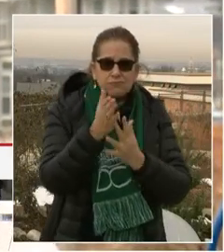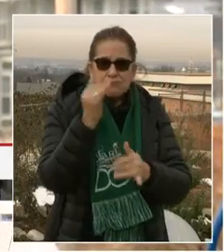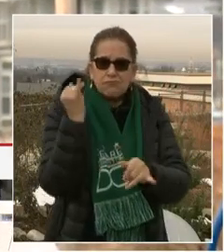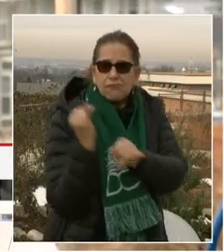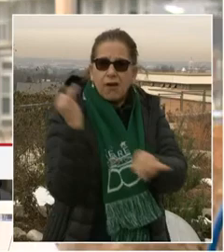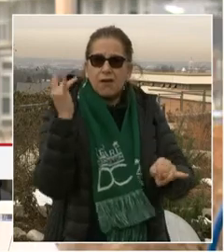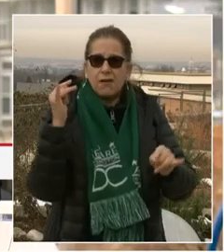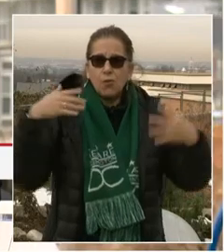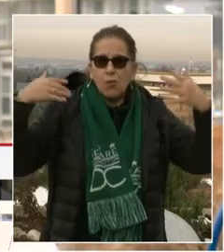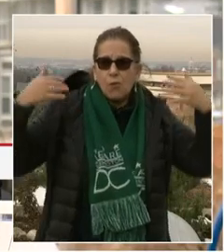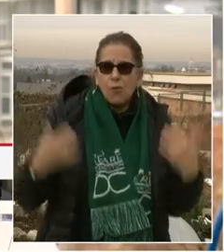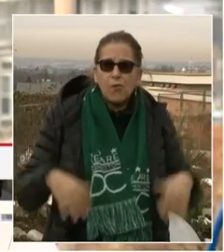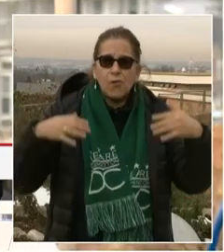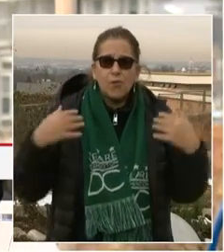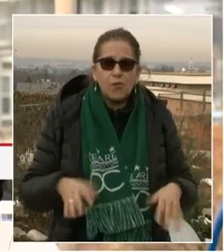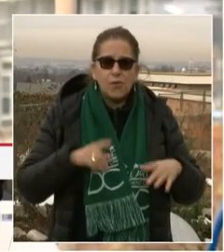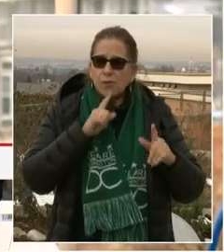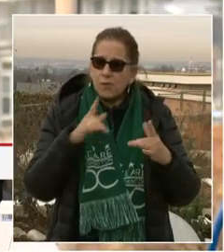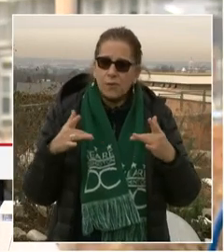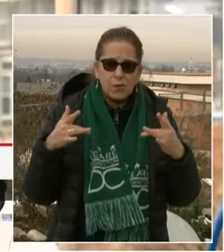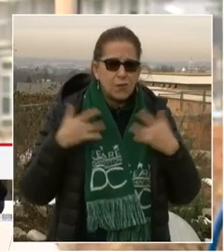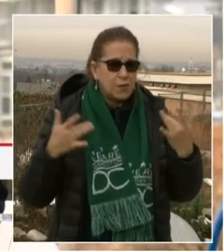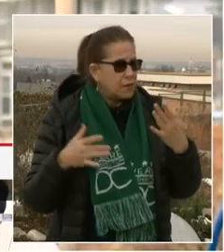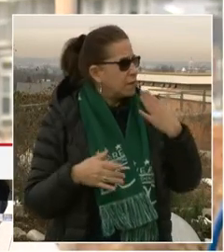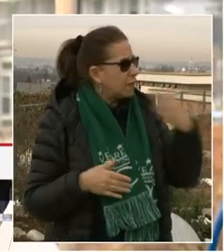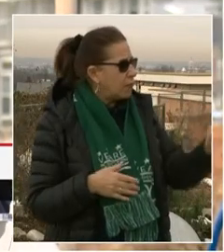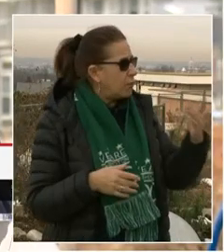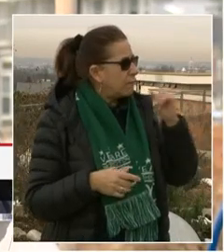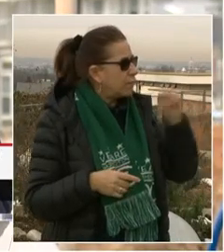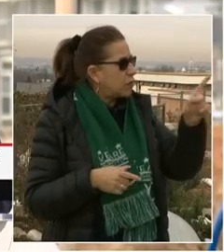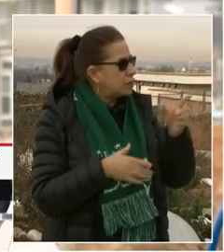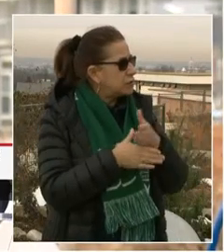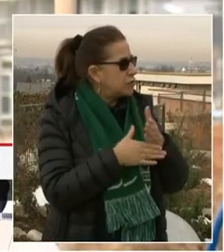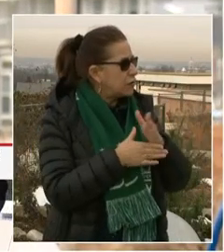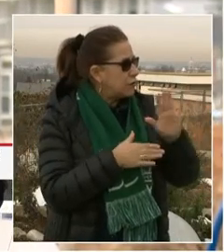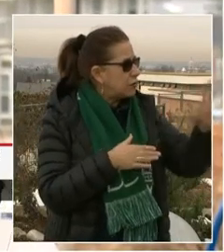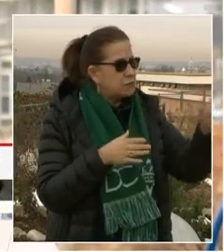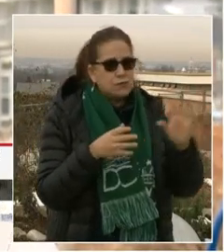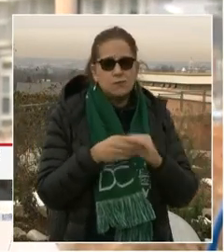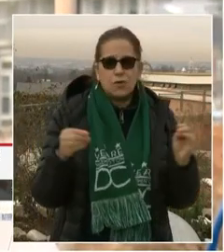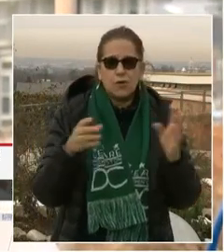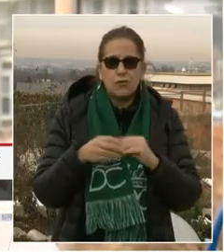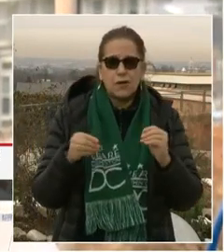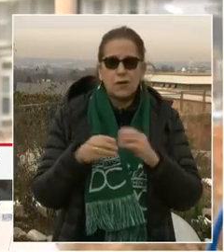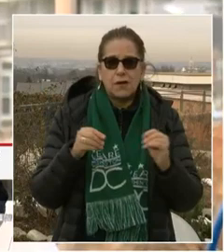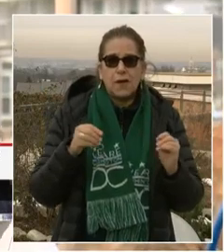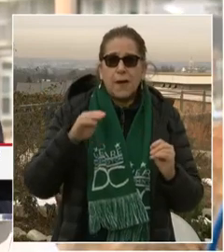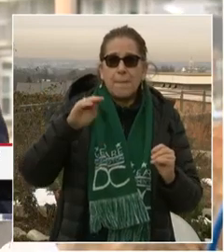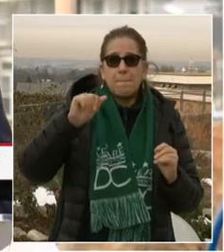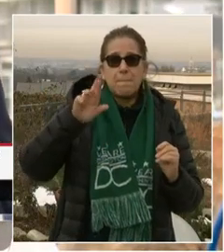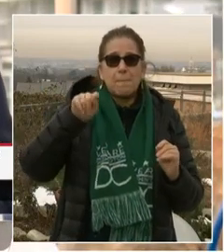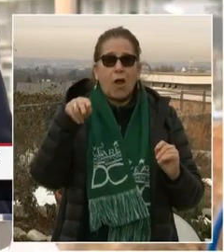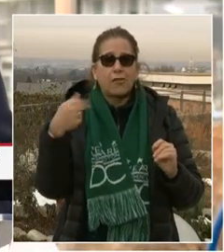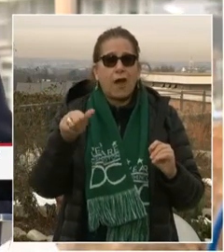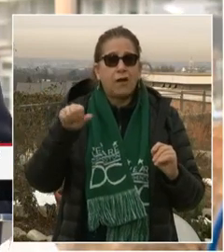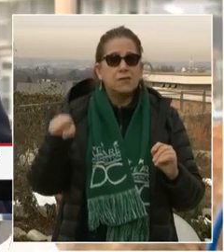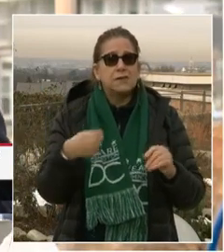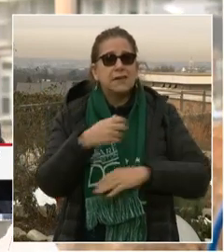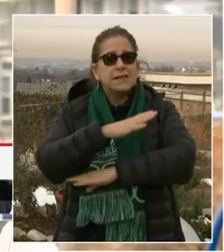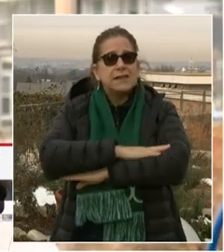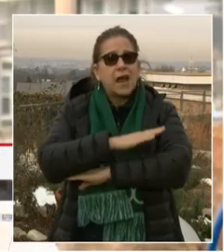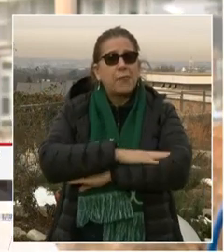thank you for sharing your story. Martha's Table, of course, is a wonderful provider and advocate for